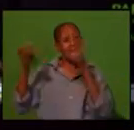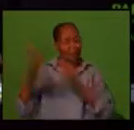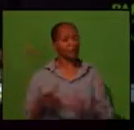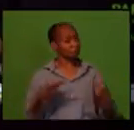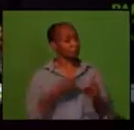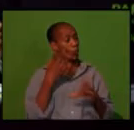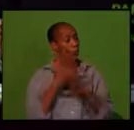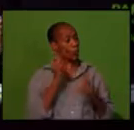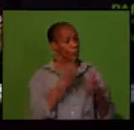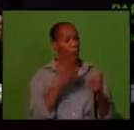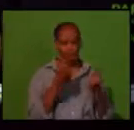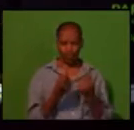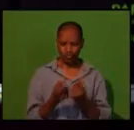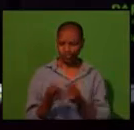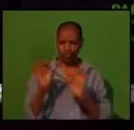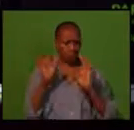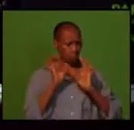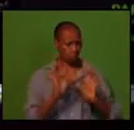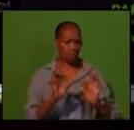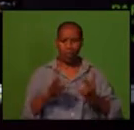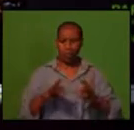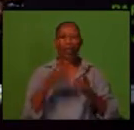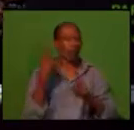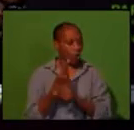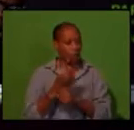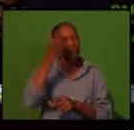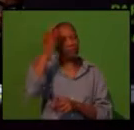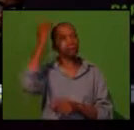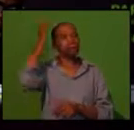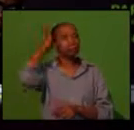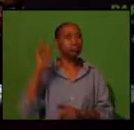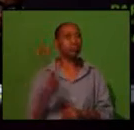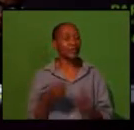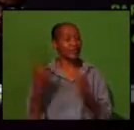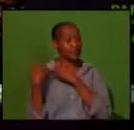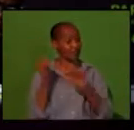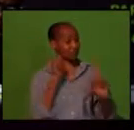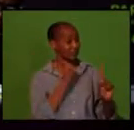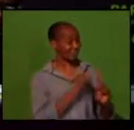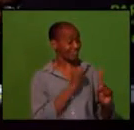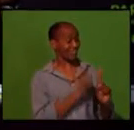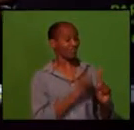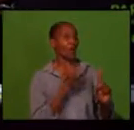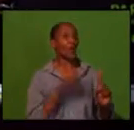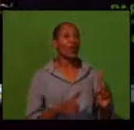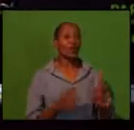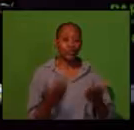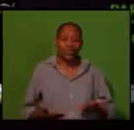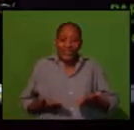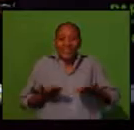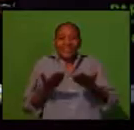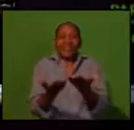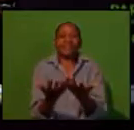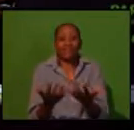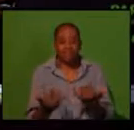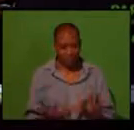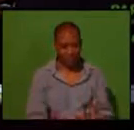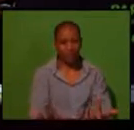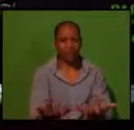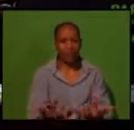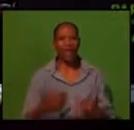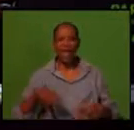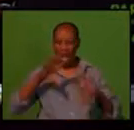diligence, fairness and integrity, and was always mindful that it was her responsibility to serve the people and to do